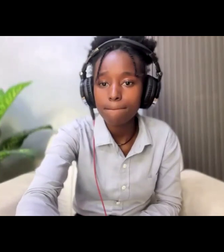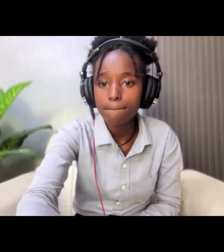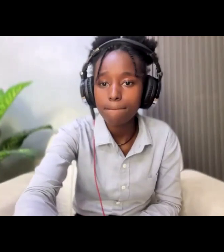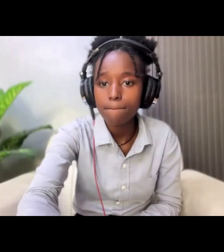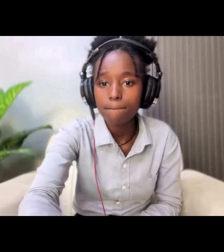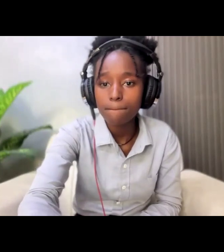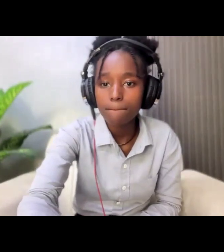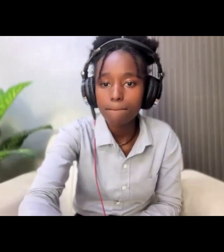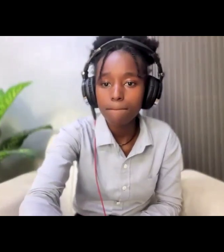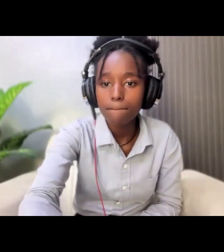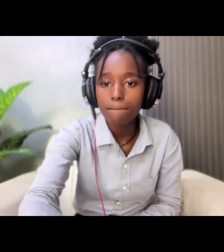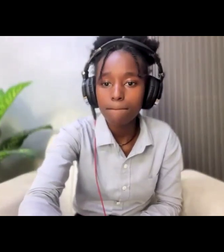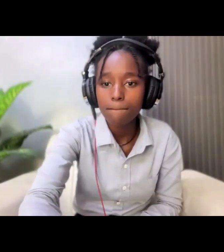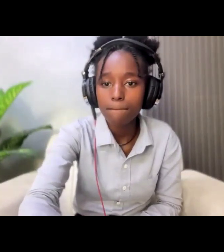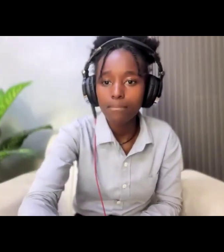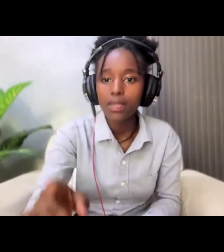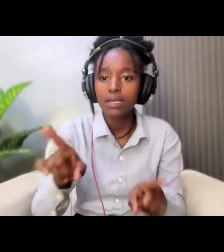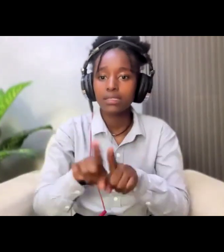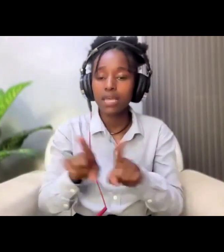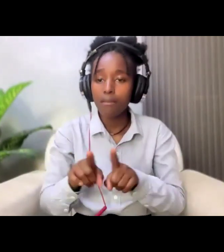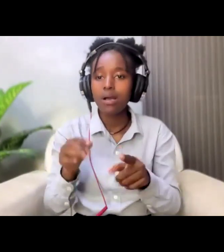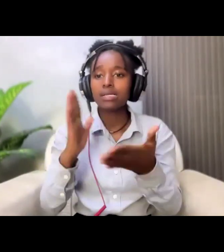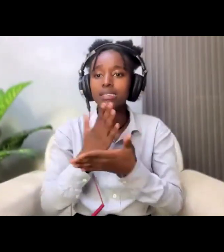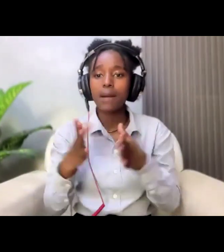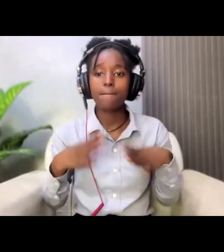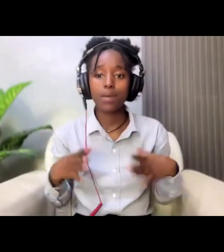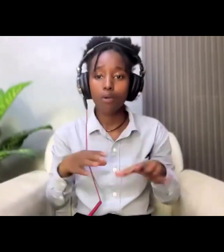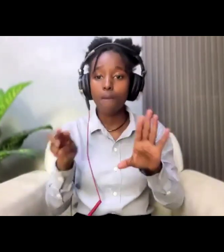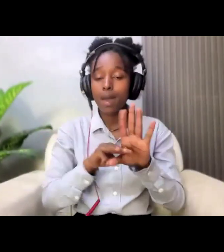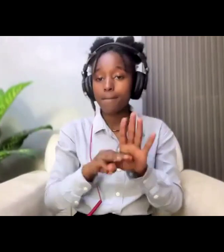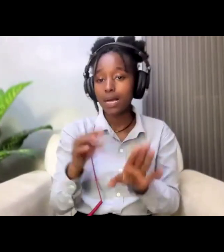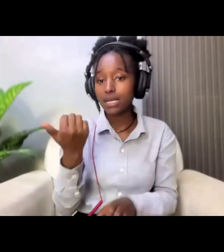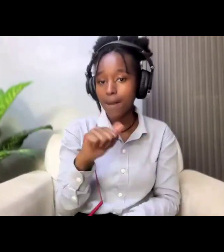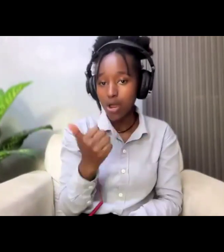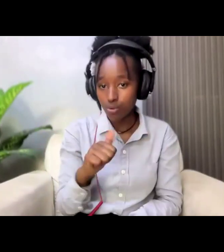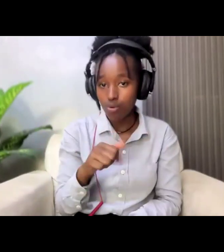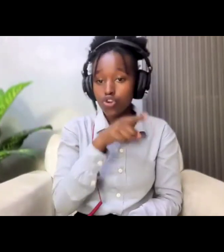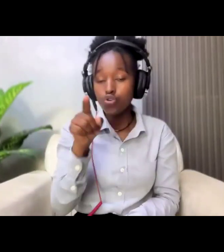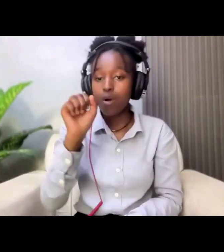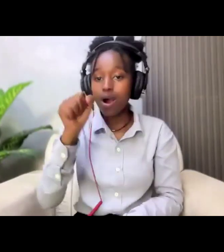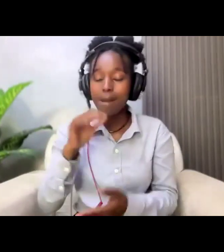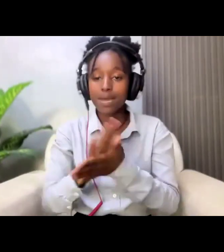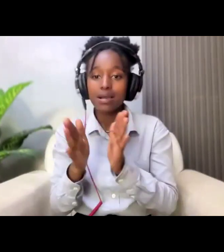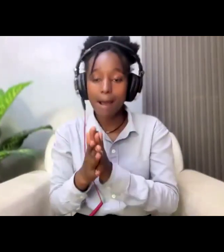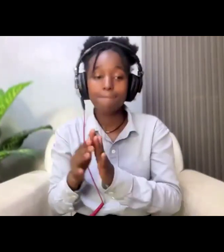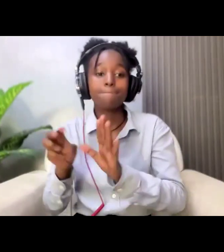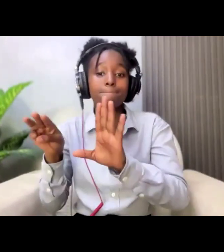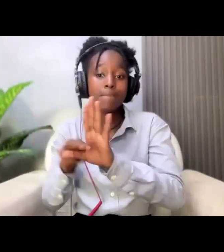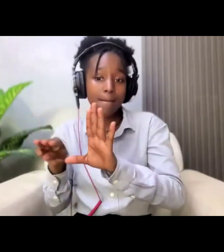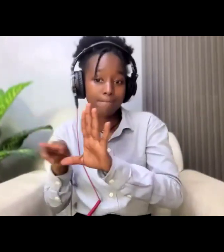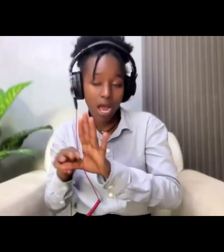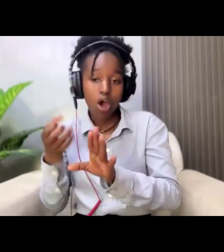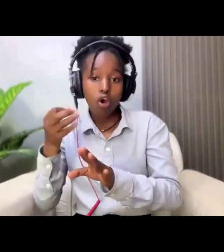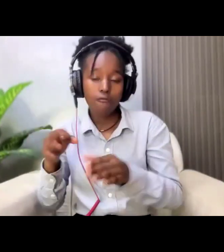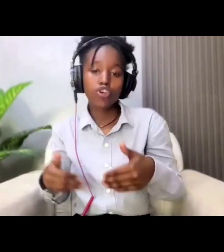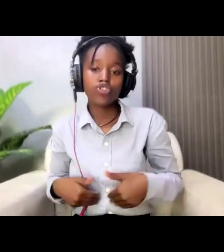everybody is yet a member. You can't be a member of the Commonwealth Disabled People's Forum, but you can be a member of the Youth Forum.